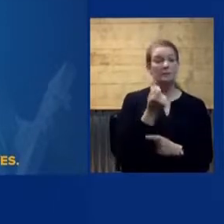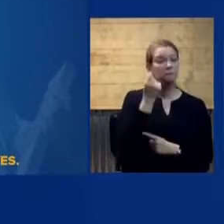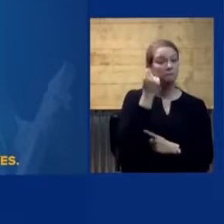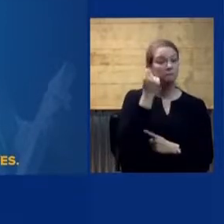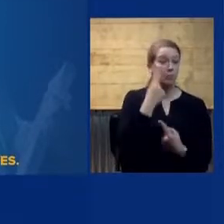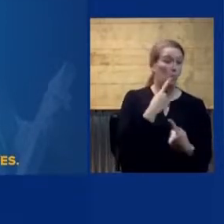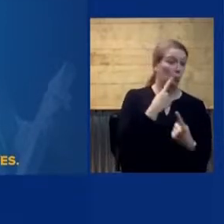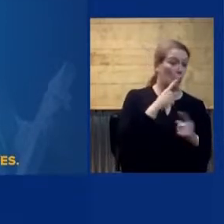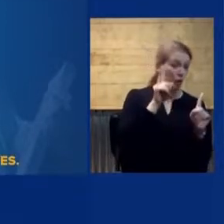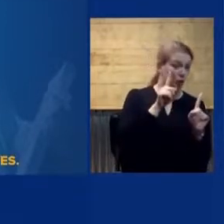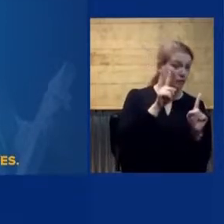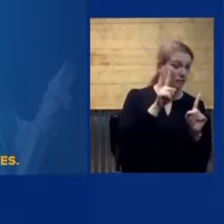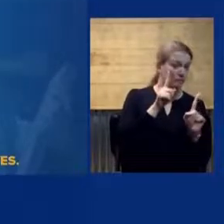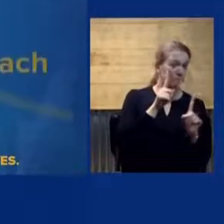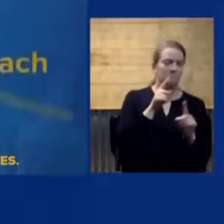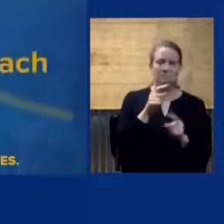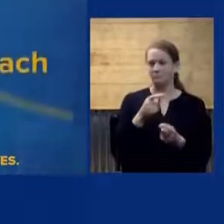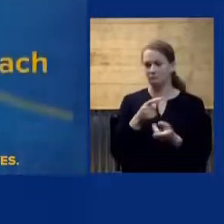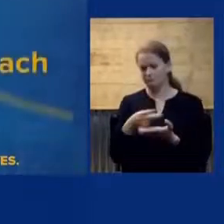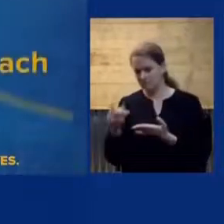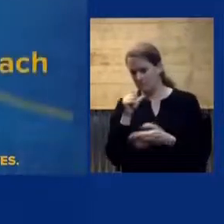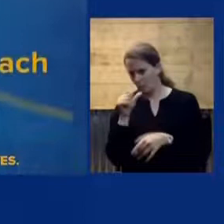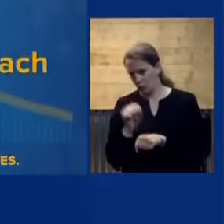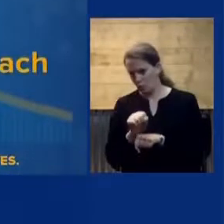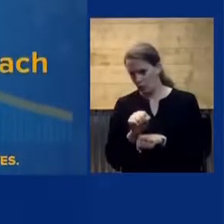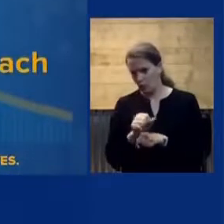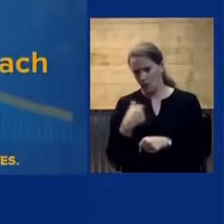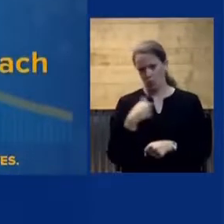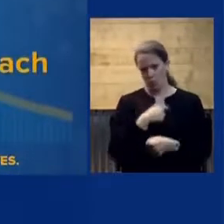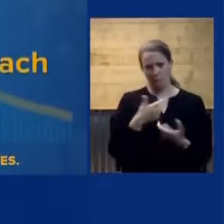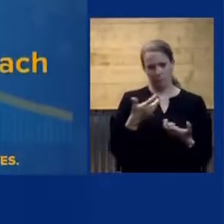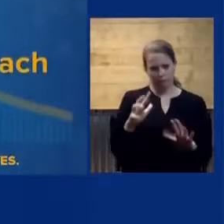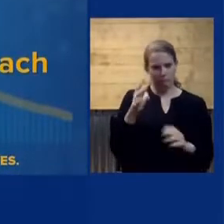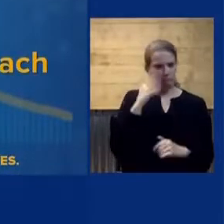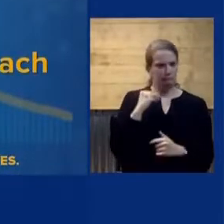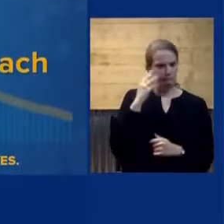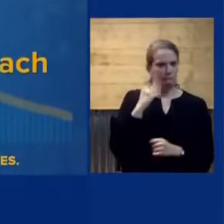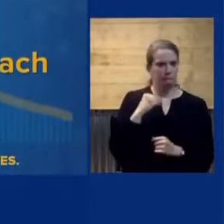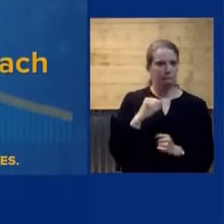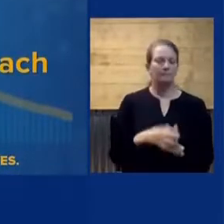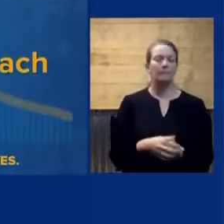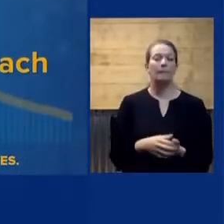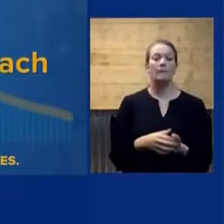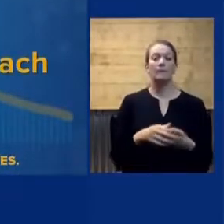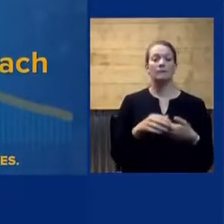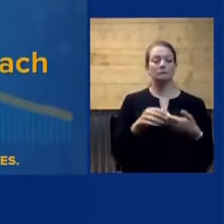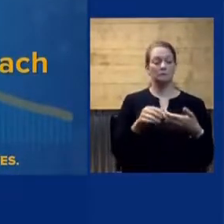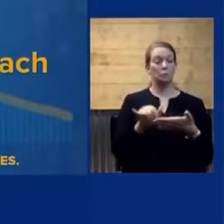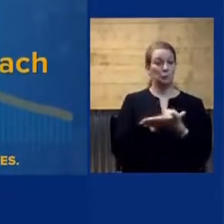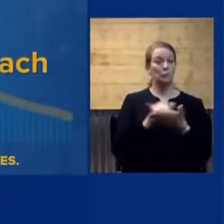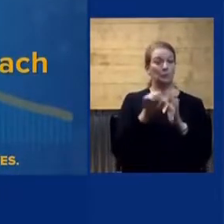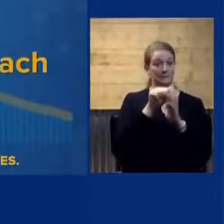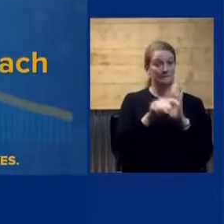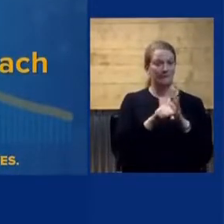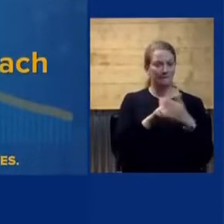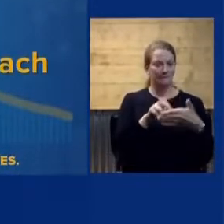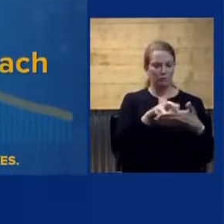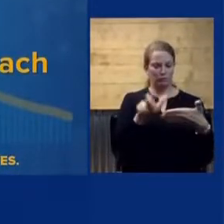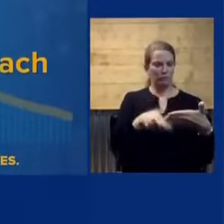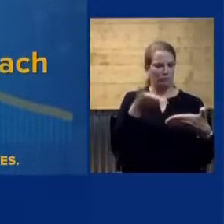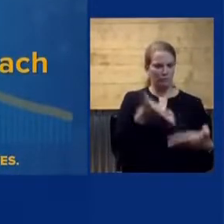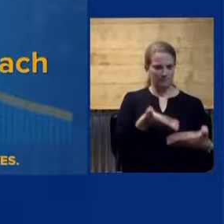we know what doesn't work, right? We have results in New York. We've lived